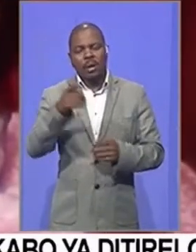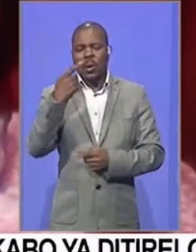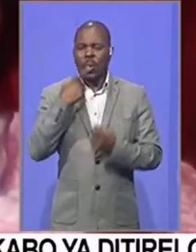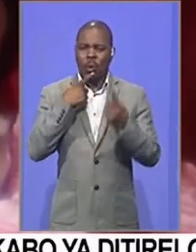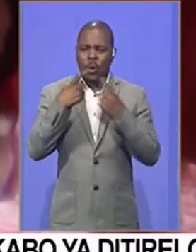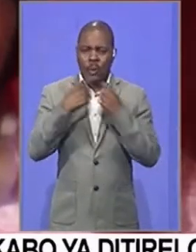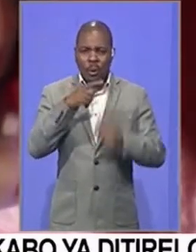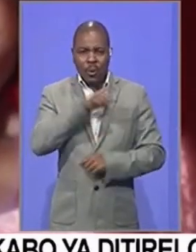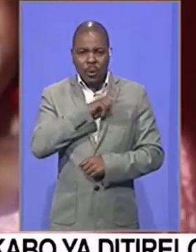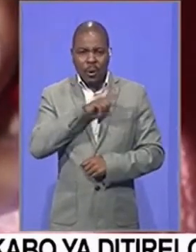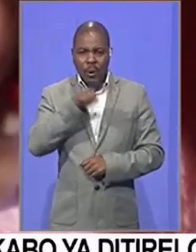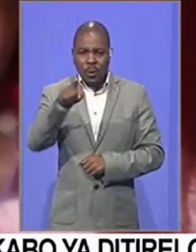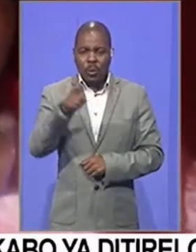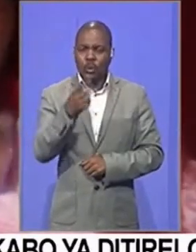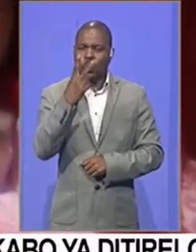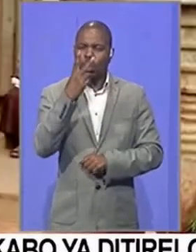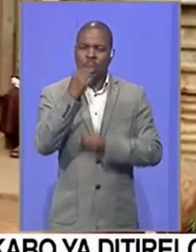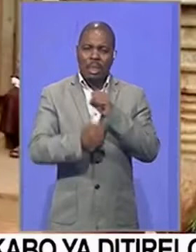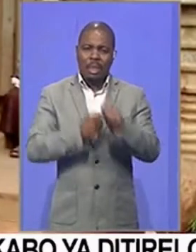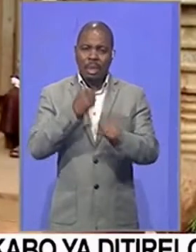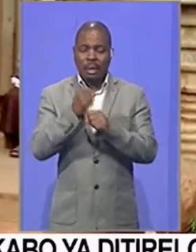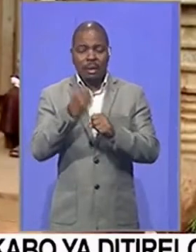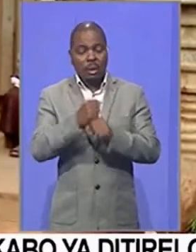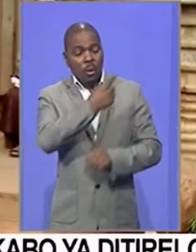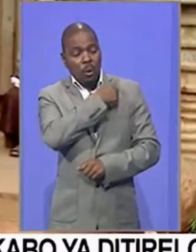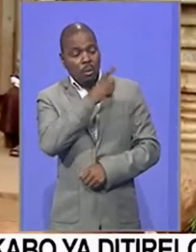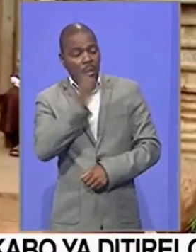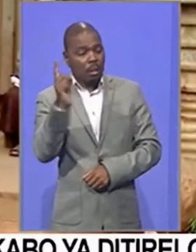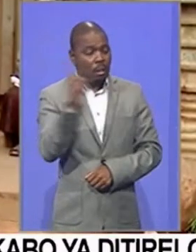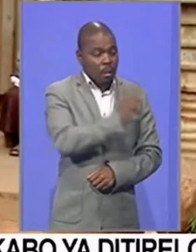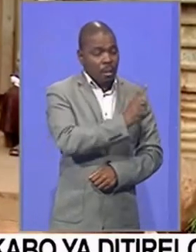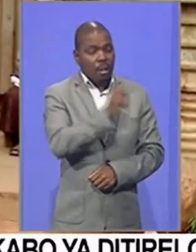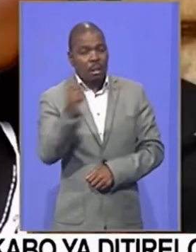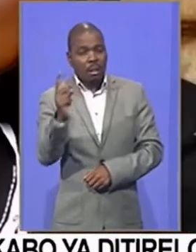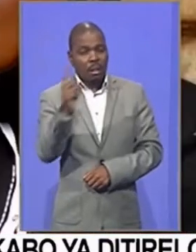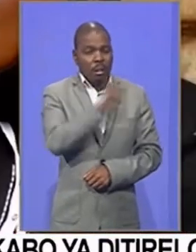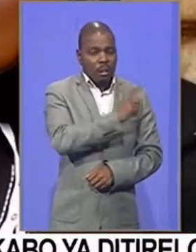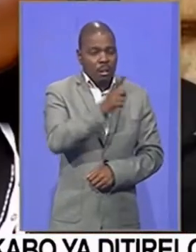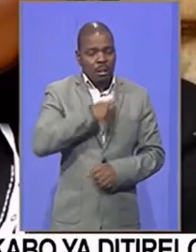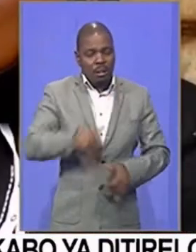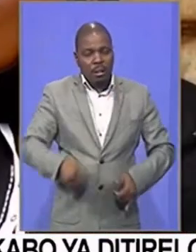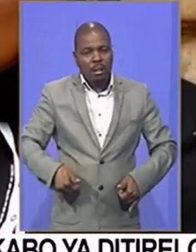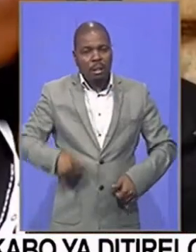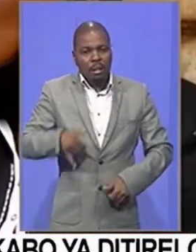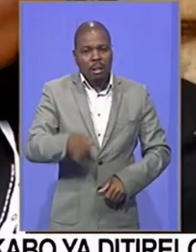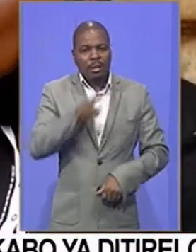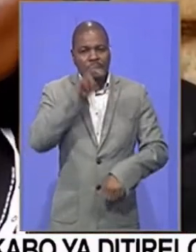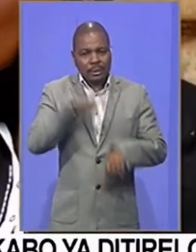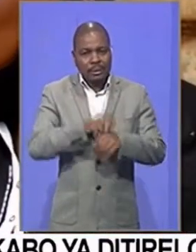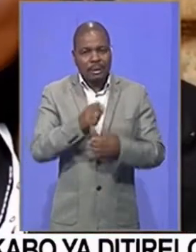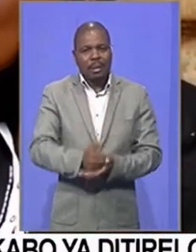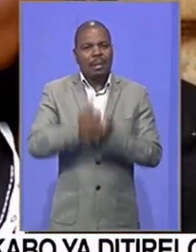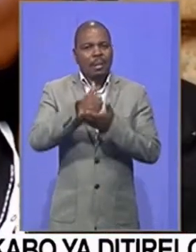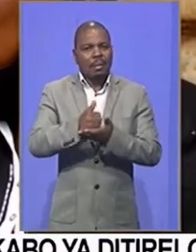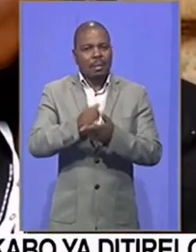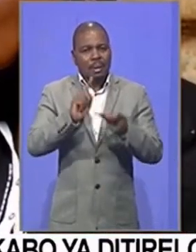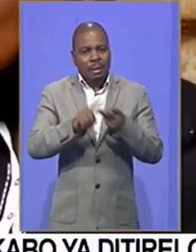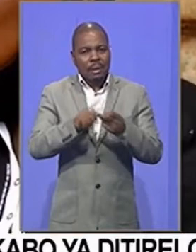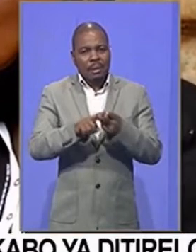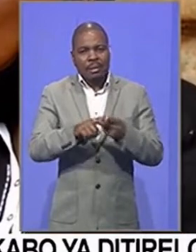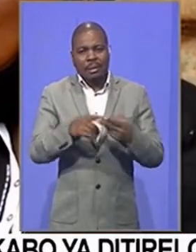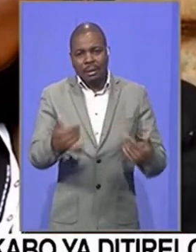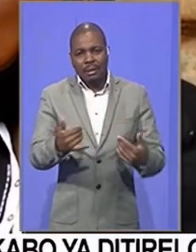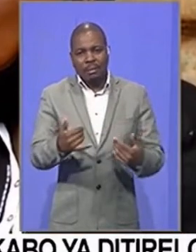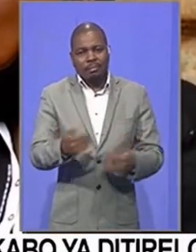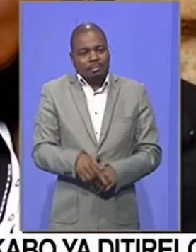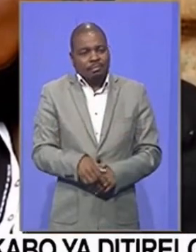ka gore o ne le mengwaga e pedi a ya sepetlele o ne le leoto la artificial a nyaka thušo ebile o thomile go ka sefoka ka